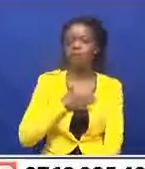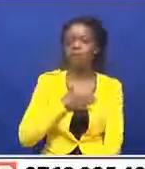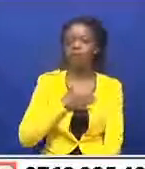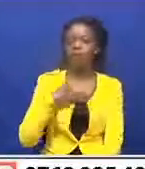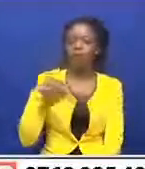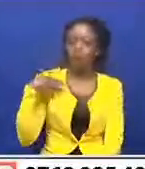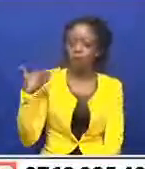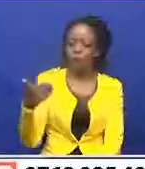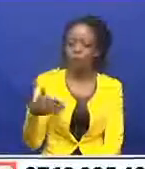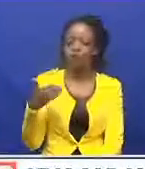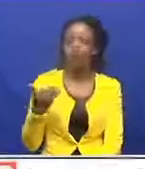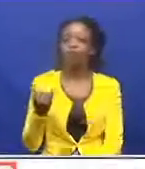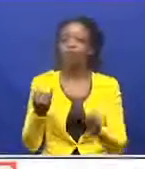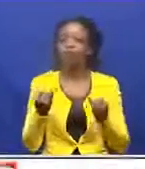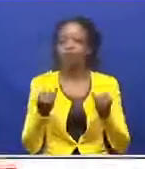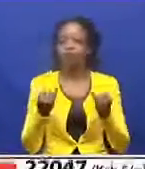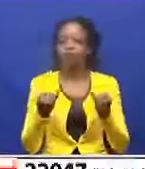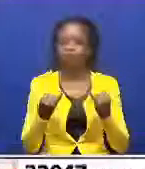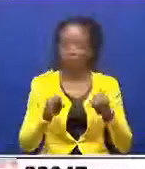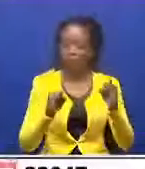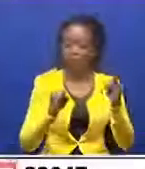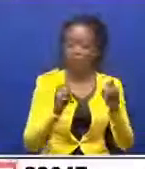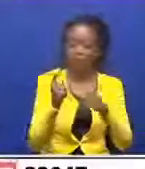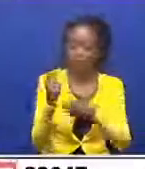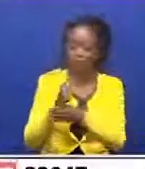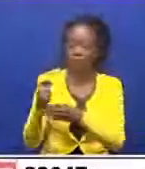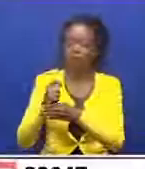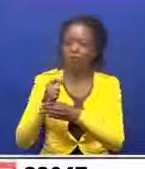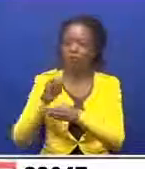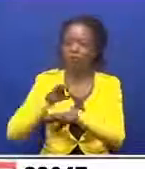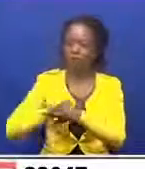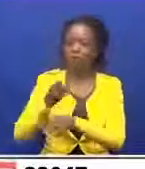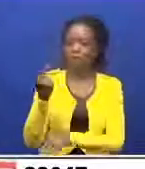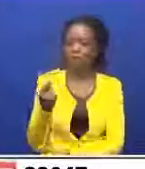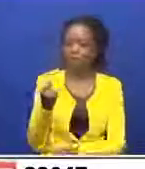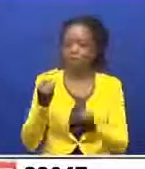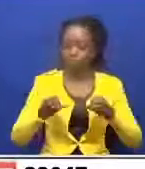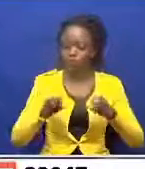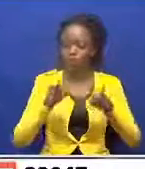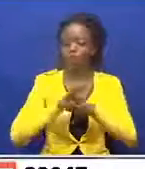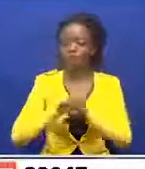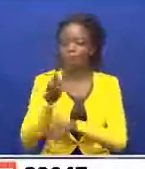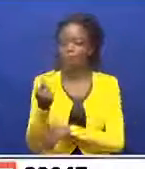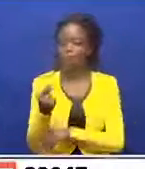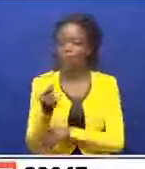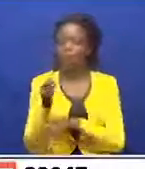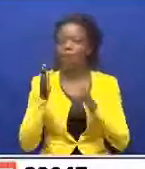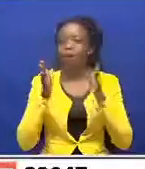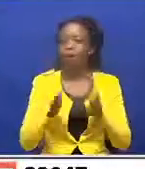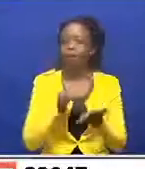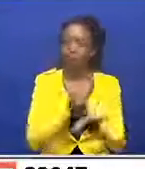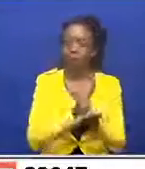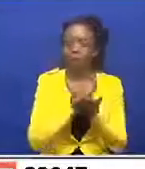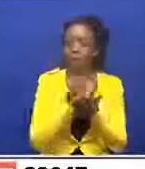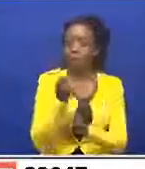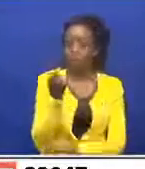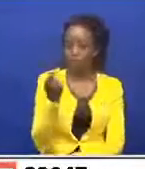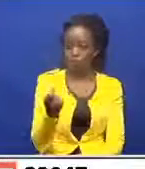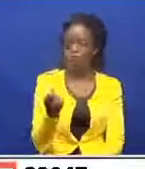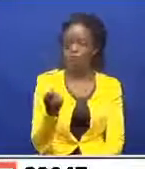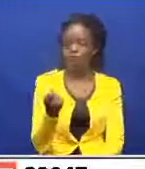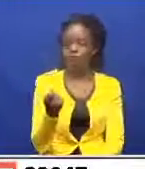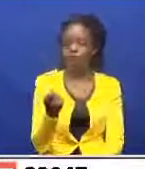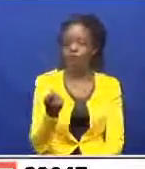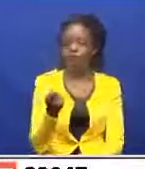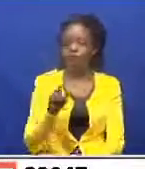time he's training to get money, someone could just help him a little to make